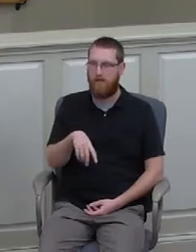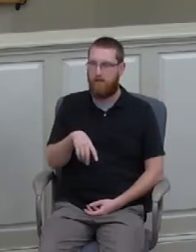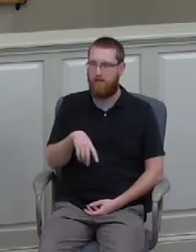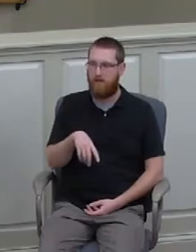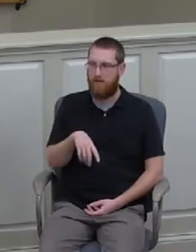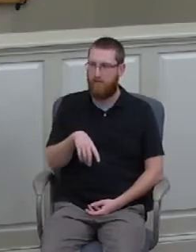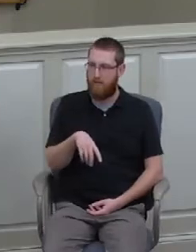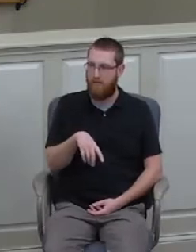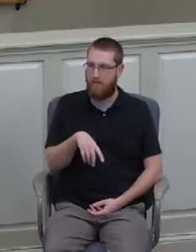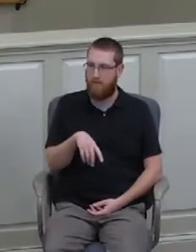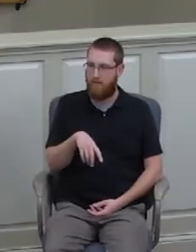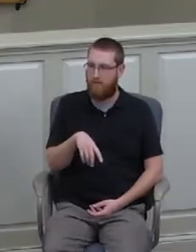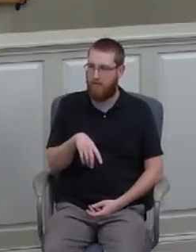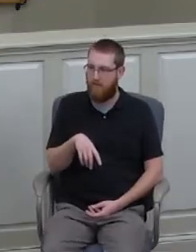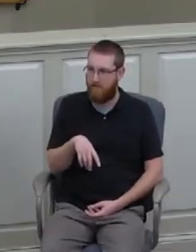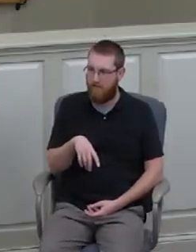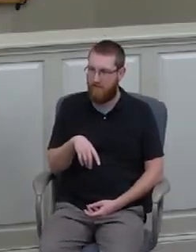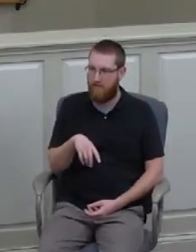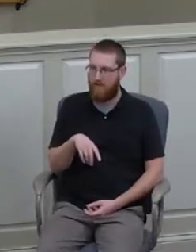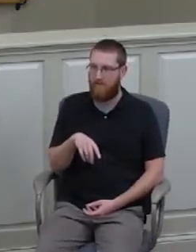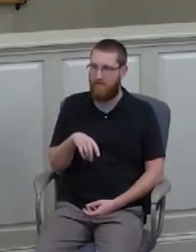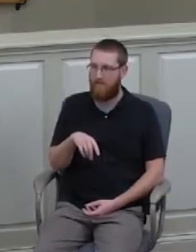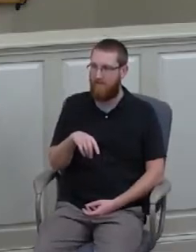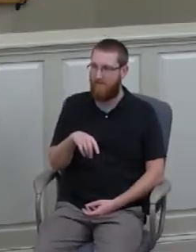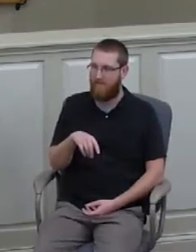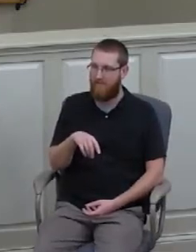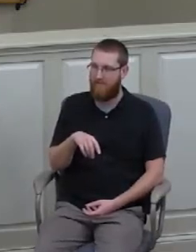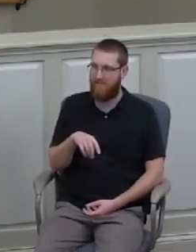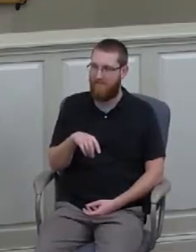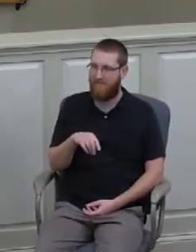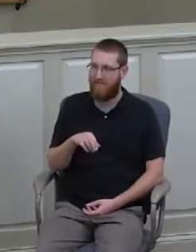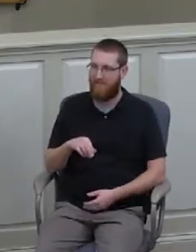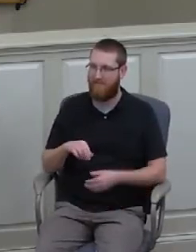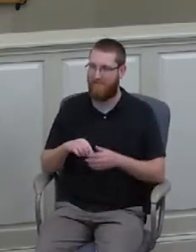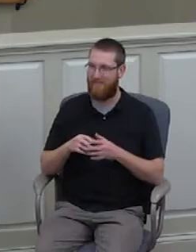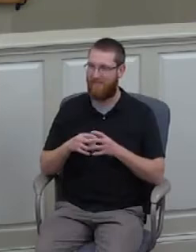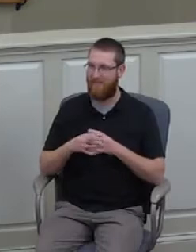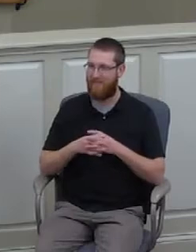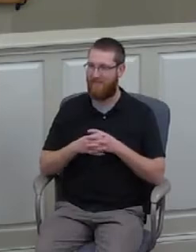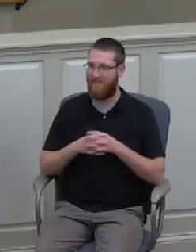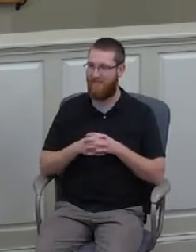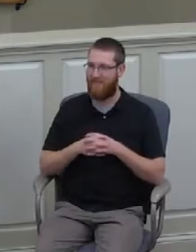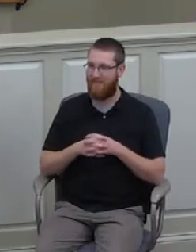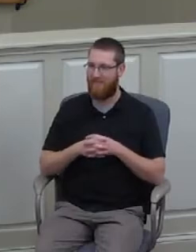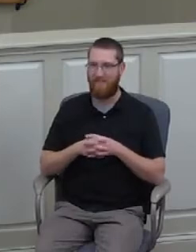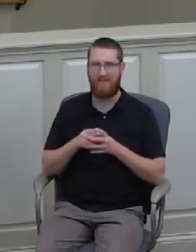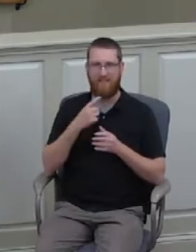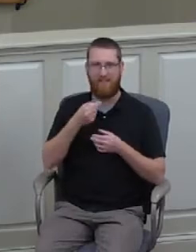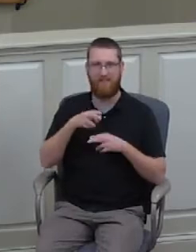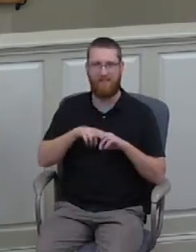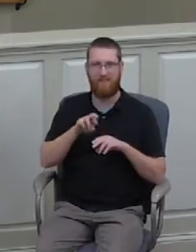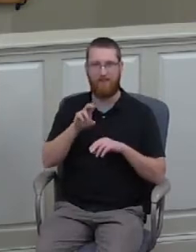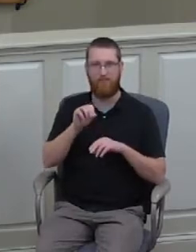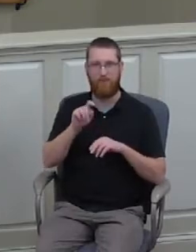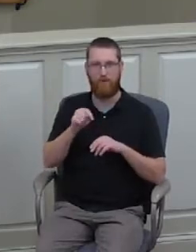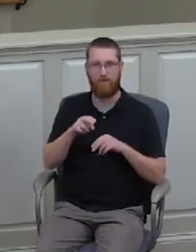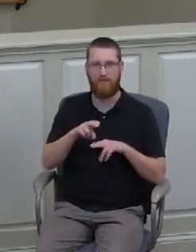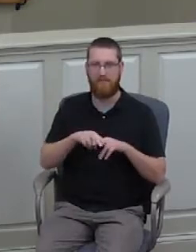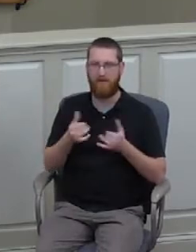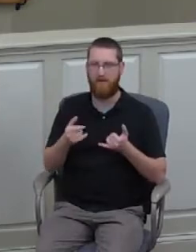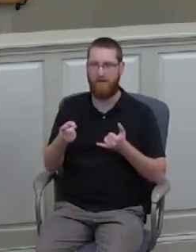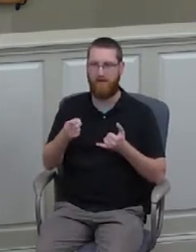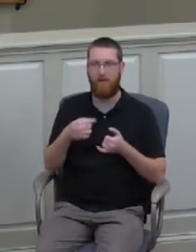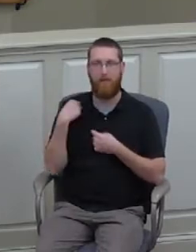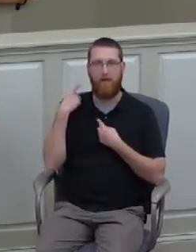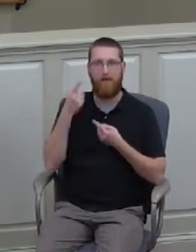this way. Yeah. Both of you. Here, you come up here, Tim. Get up here. This is the roast. That's right, that's right. You've been around a while.